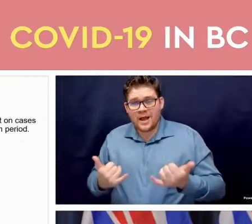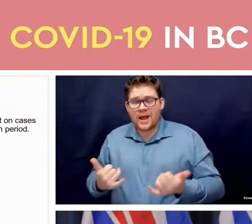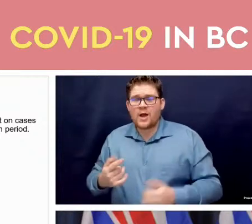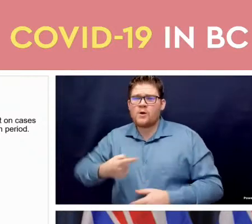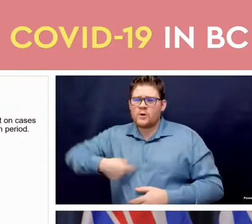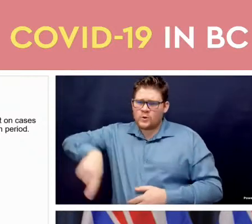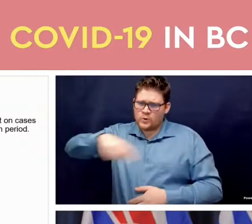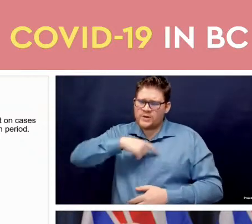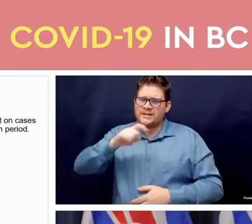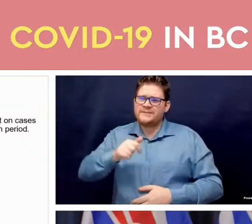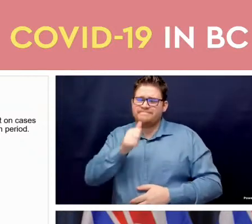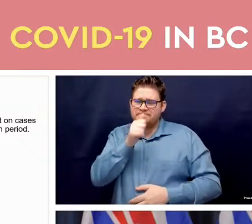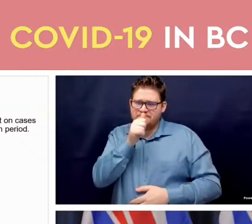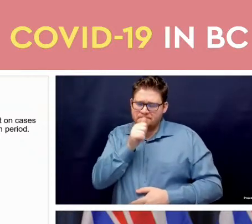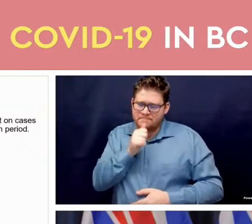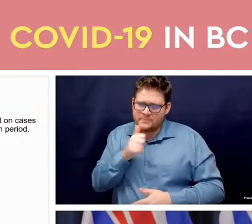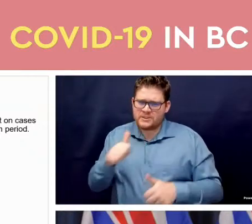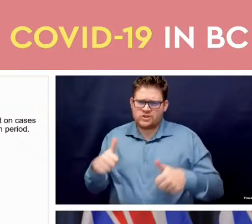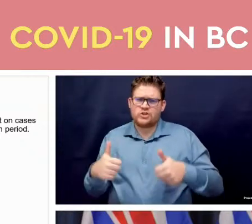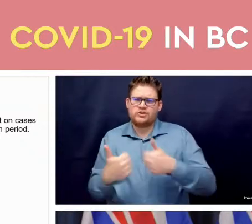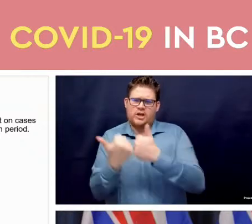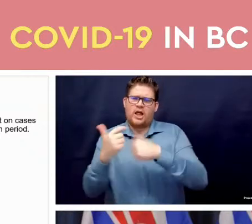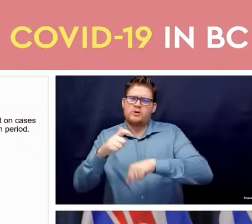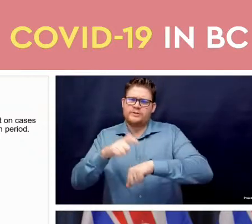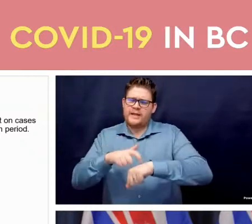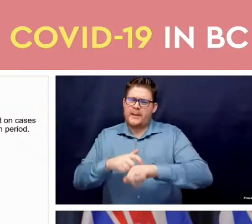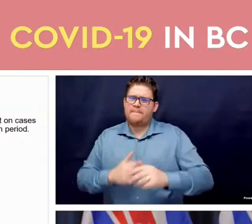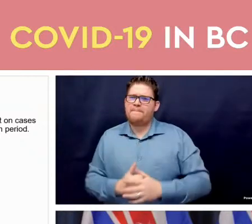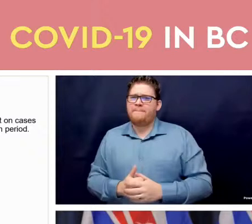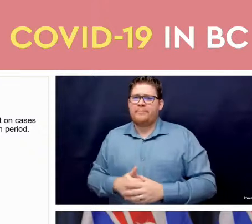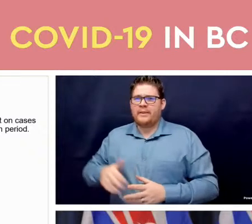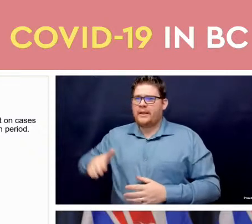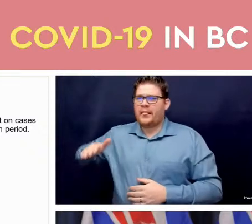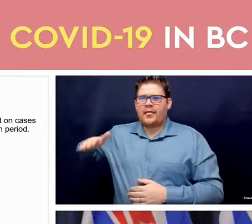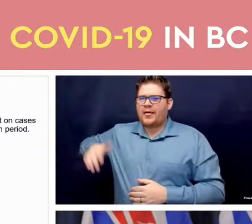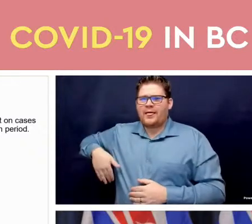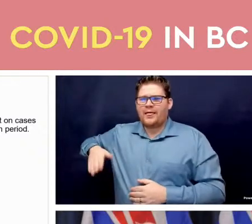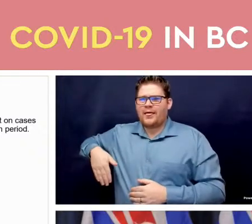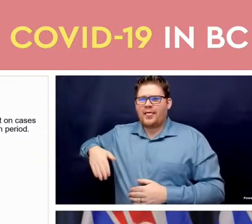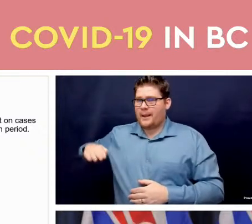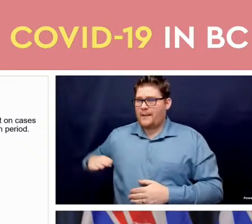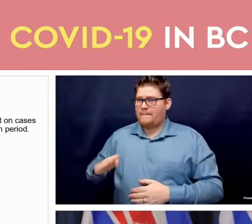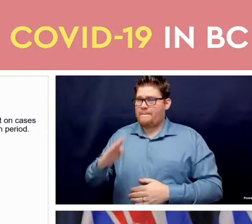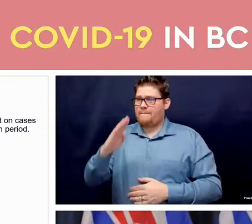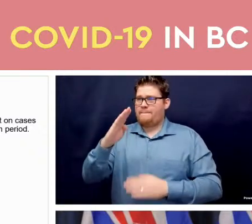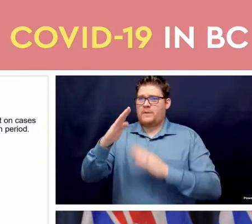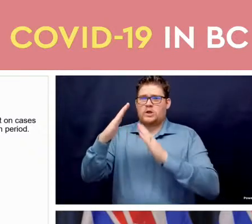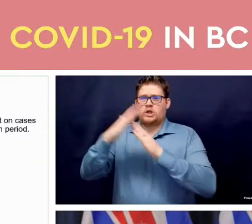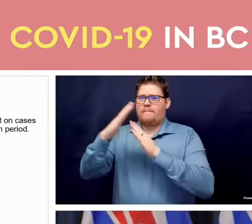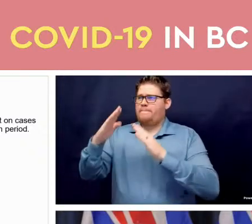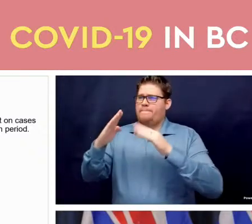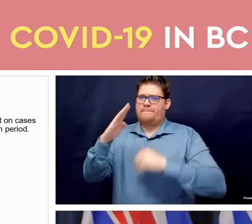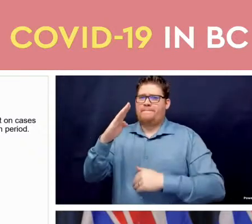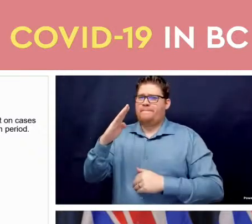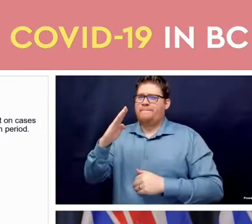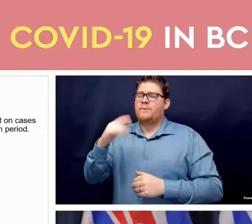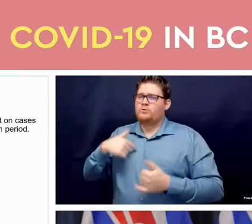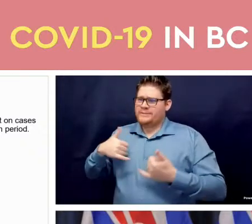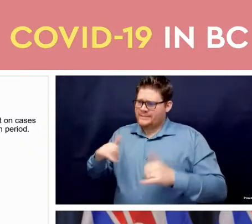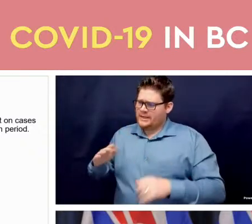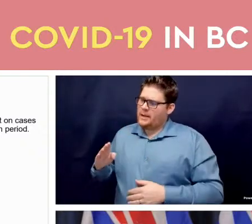We know that this is the peak is coming at the same time that we're still seeing healthcare workers off